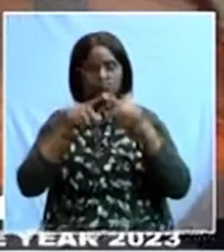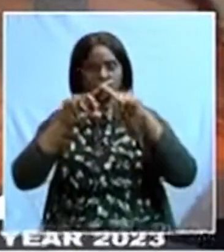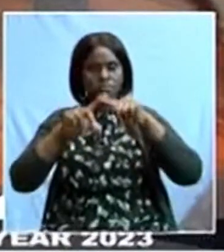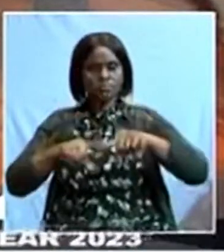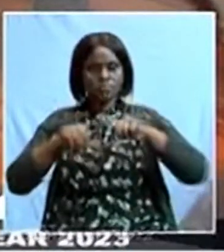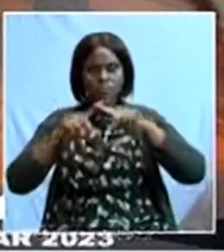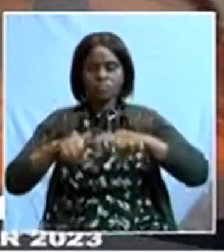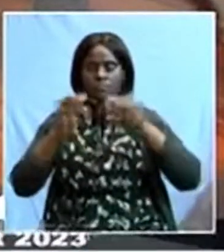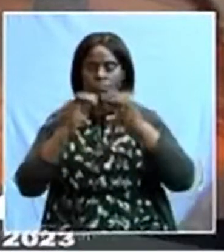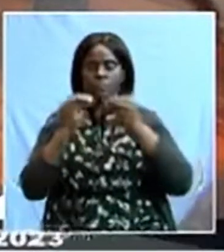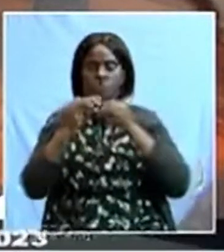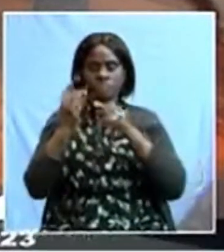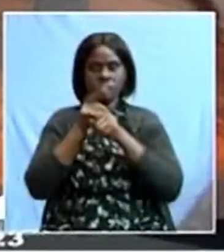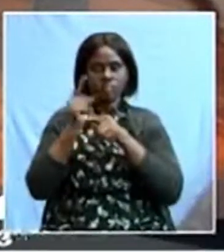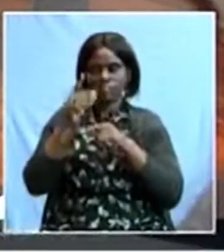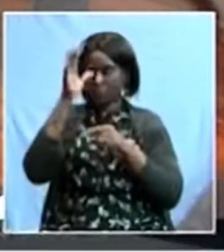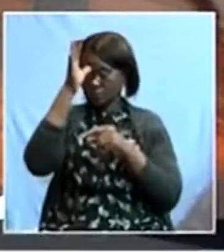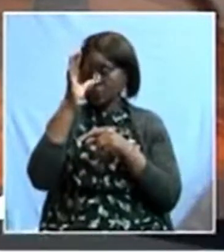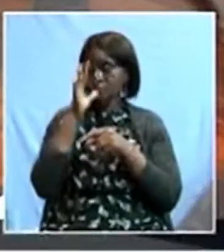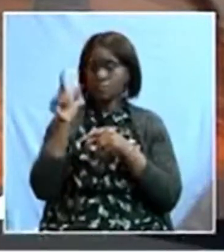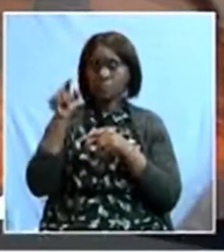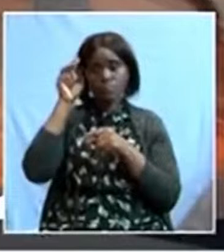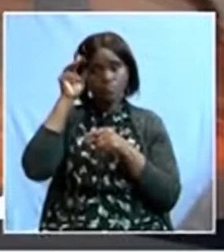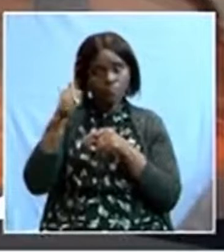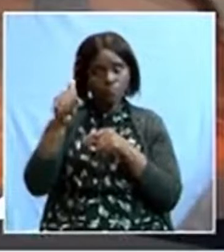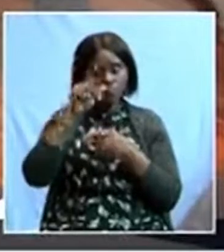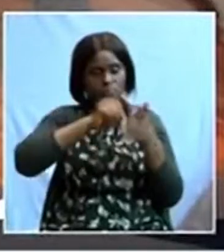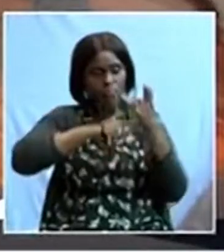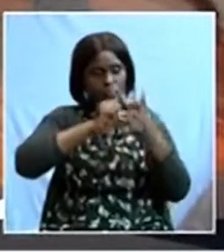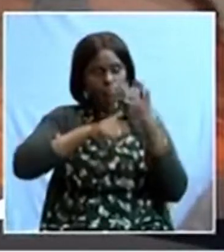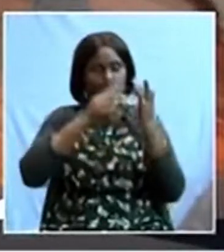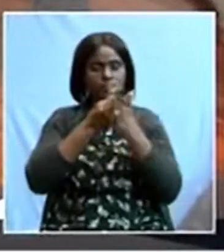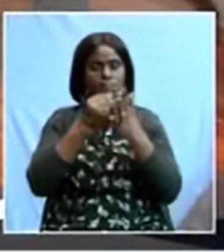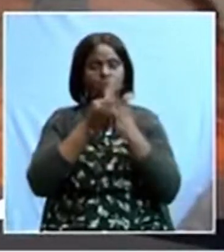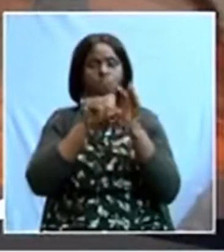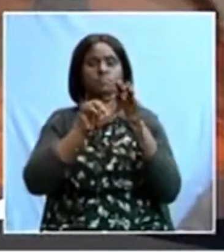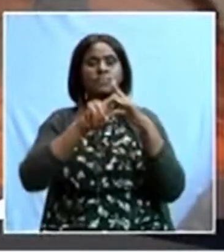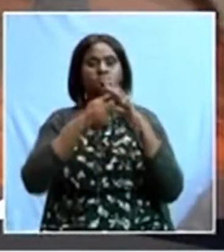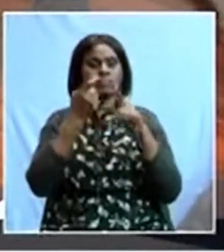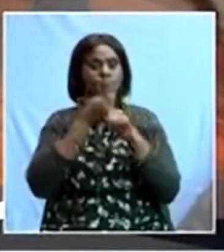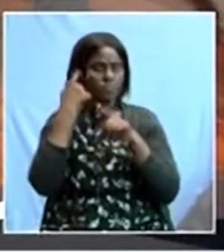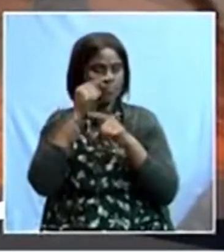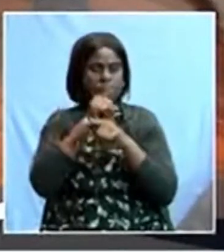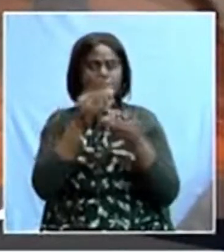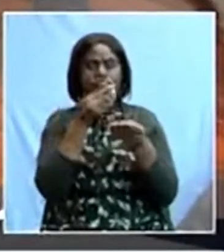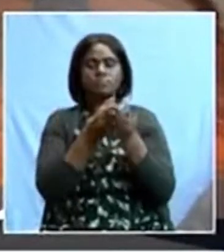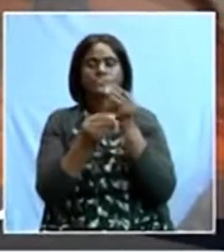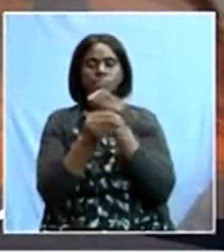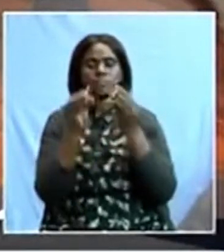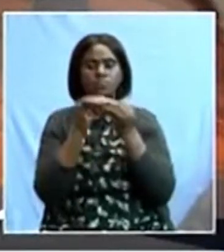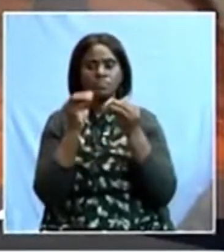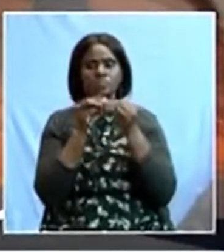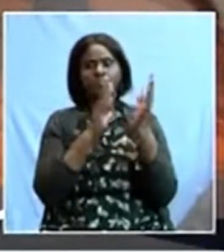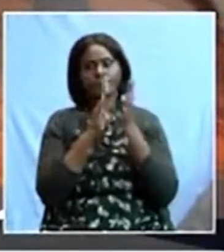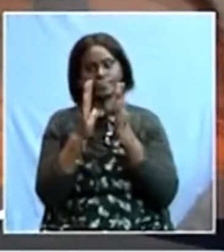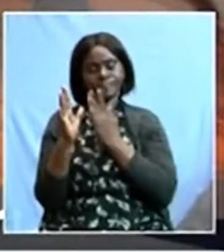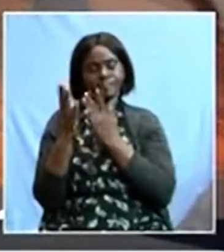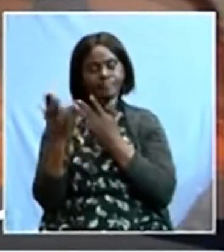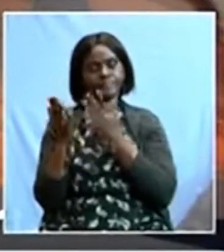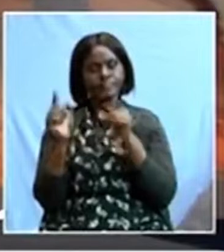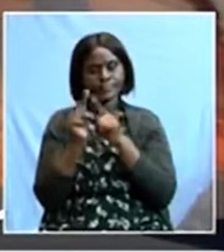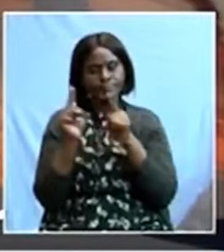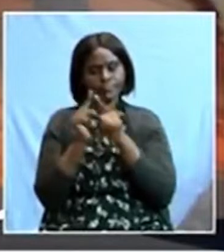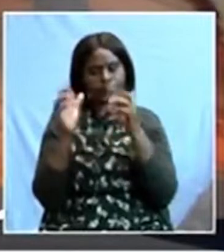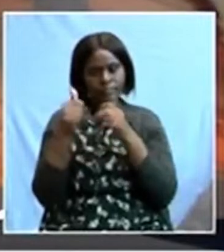on advice from the parent ministry whenever they deduct funds at source for such obligations. Remedial measures.